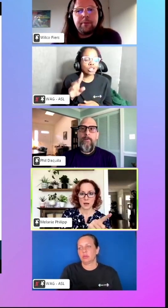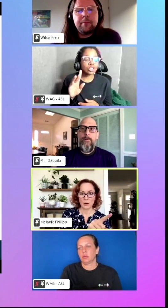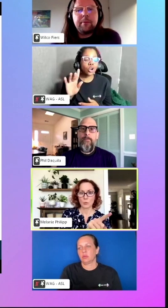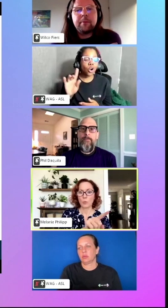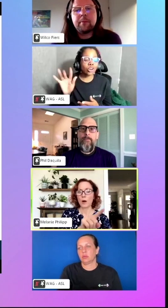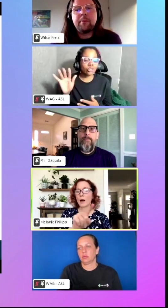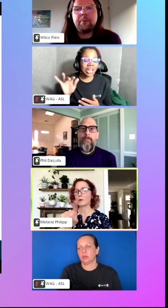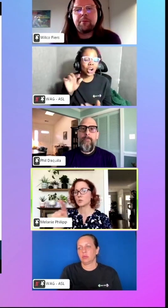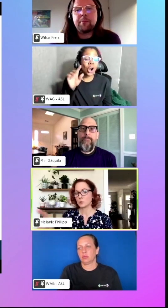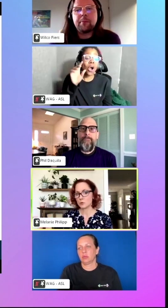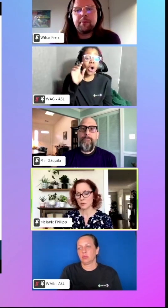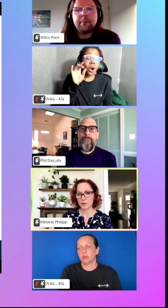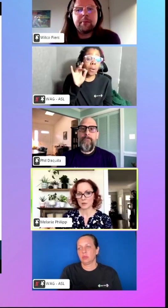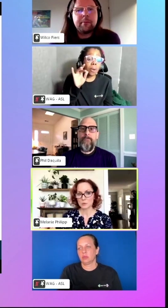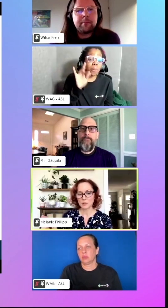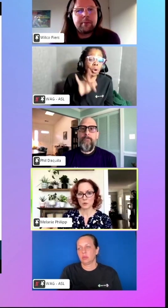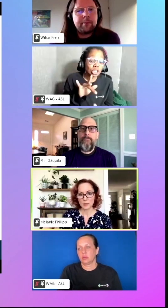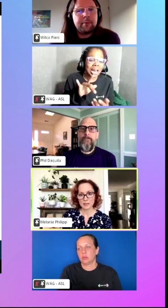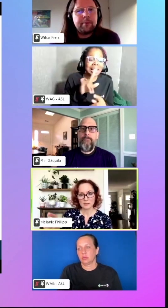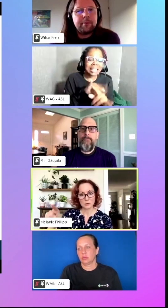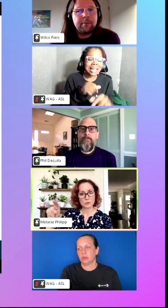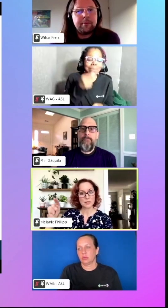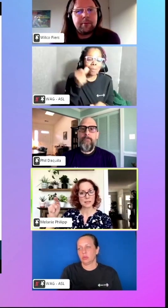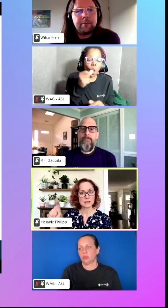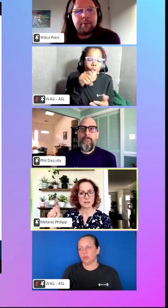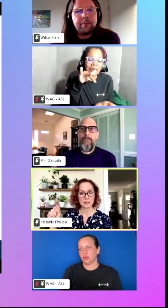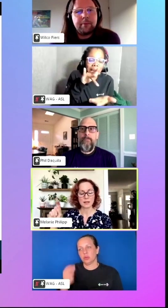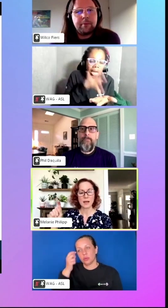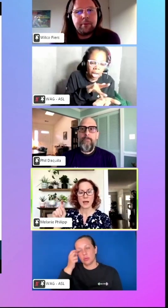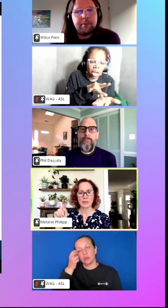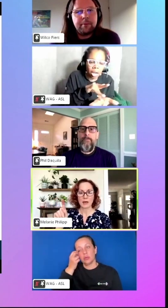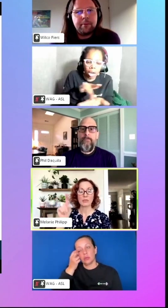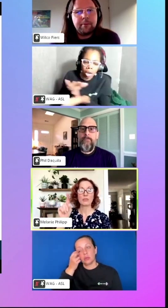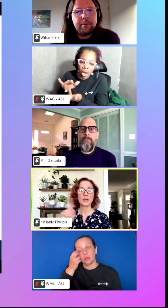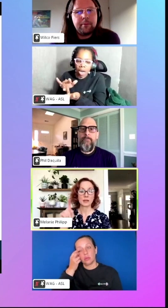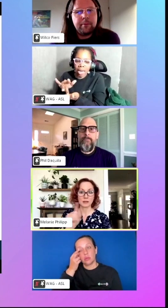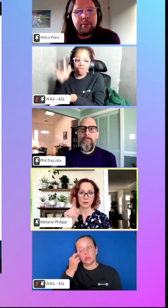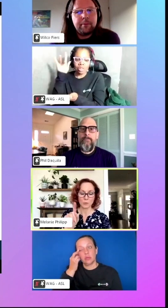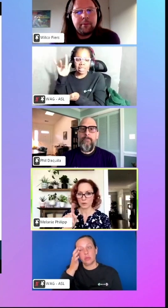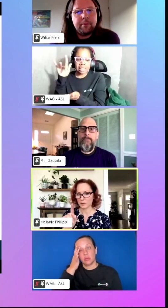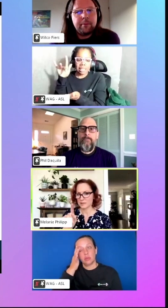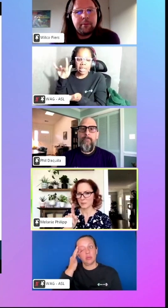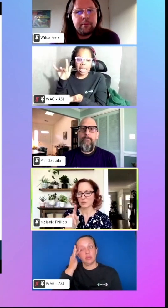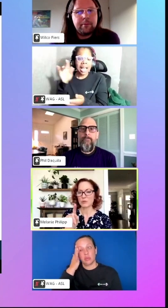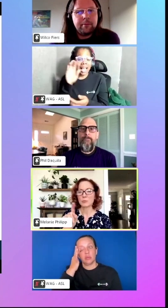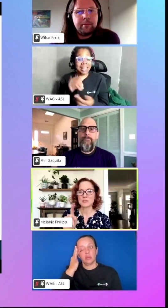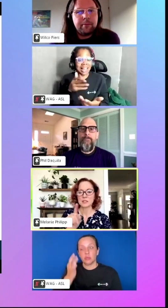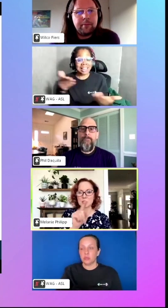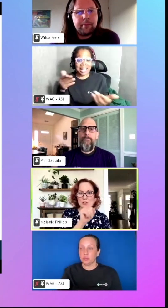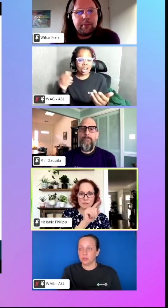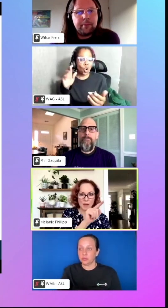it down while you move the thing to another place and releasing. And that thing or some kind of